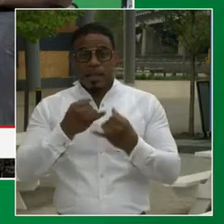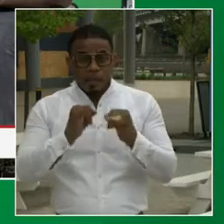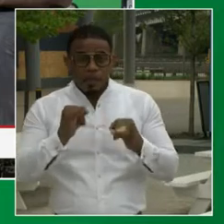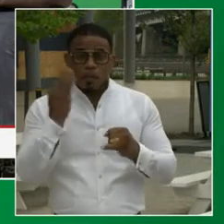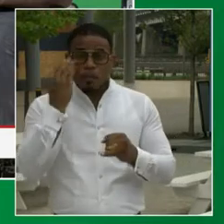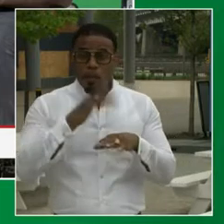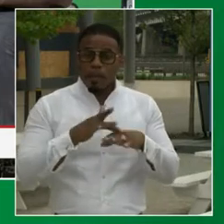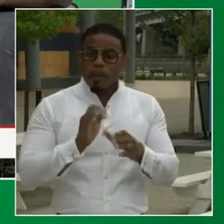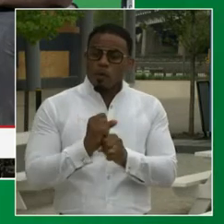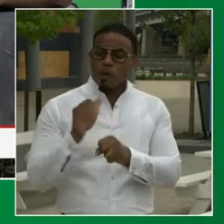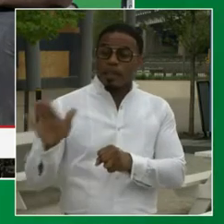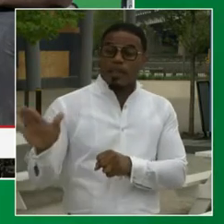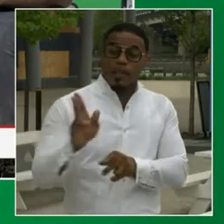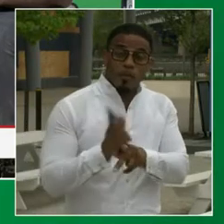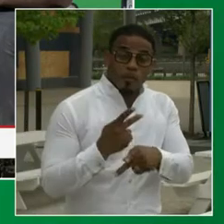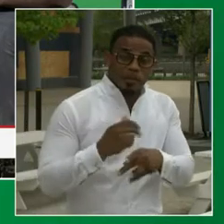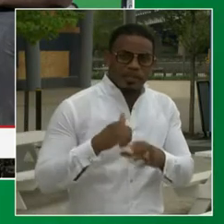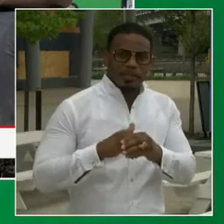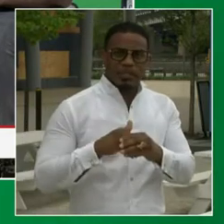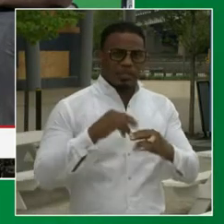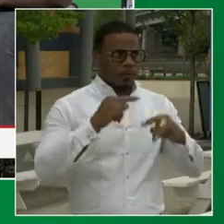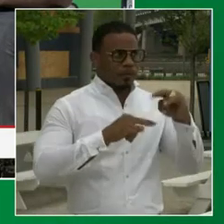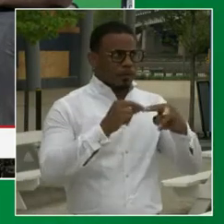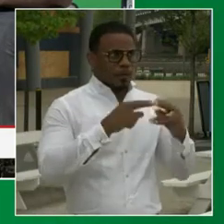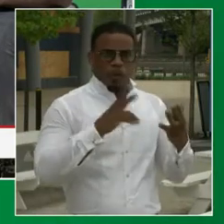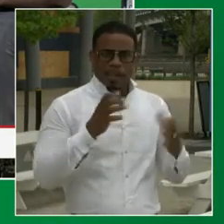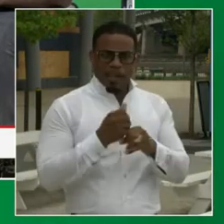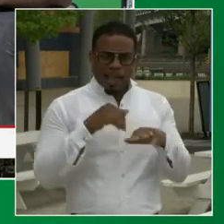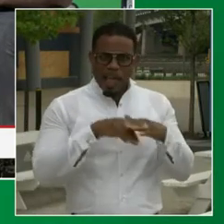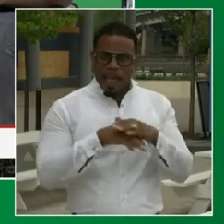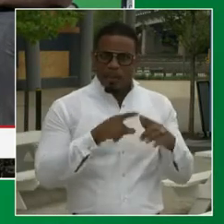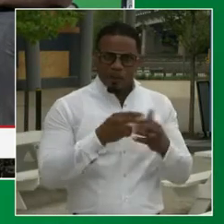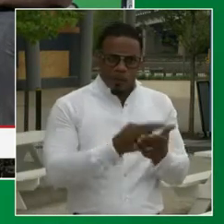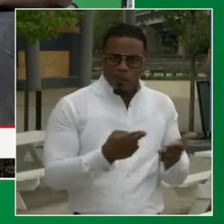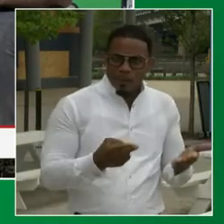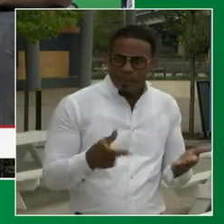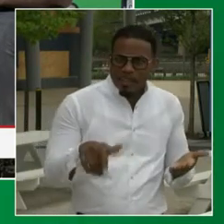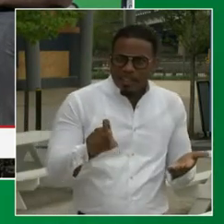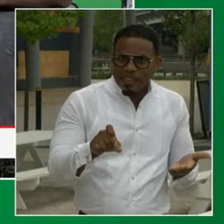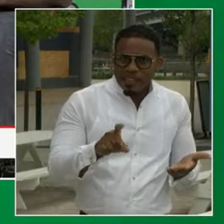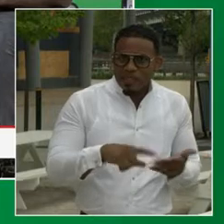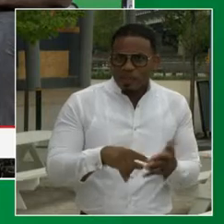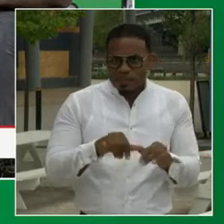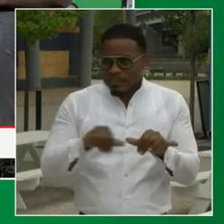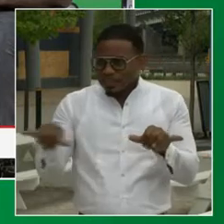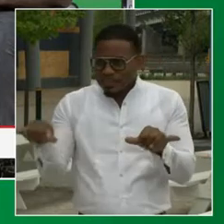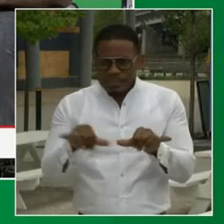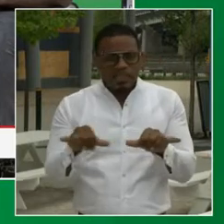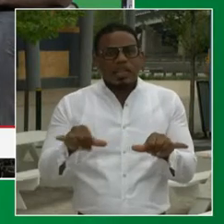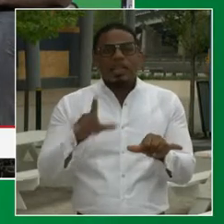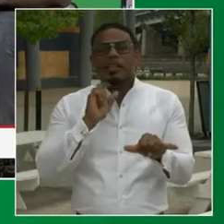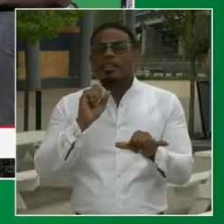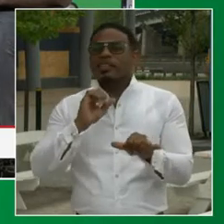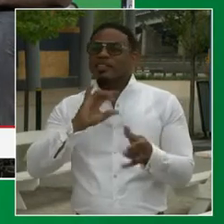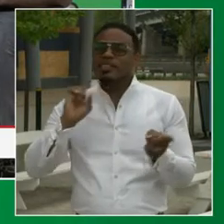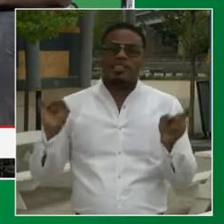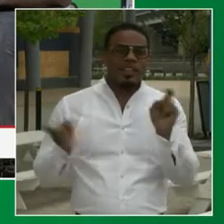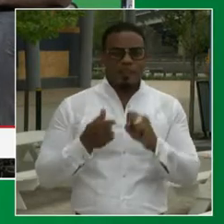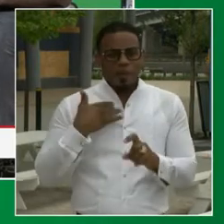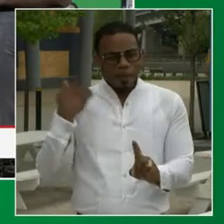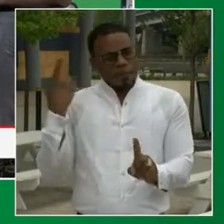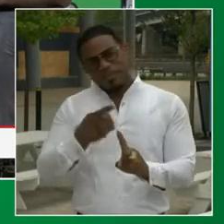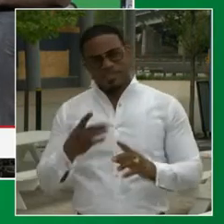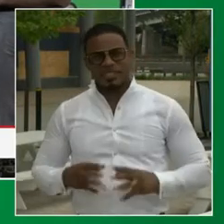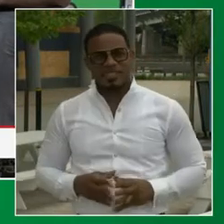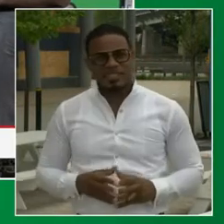space create their products in a facility where they get access to the resources that they need to scale is an evolution of my